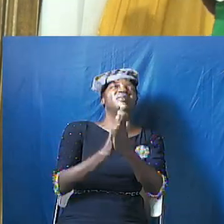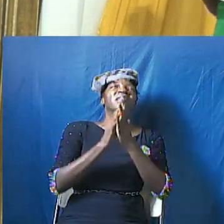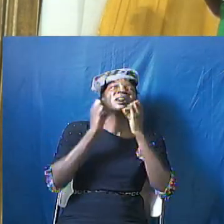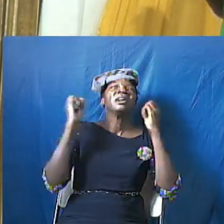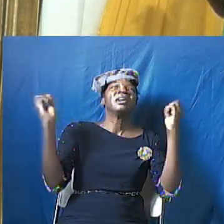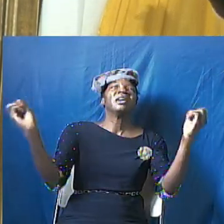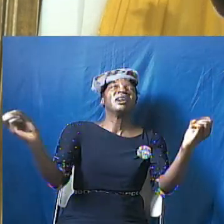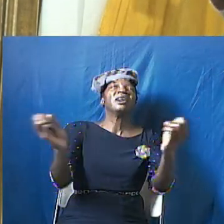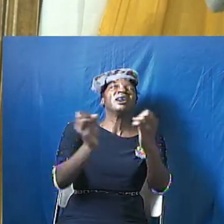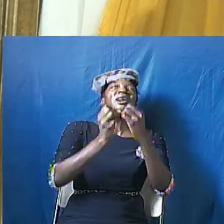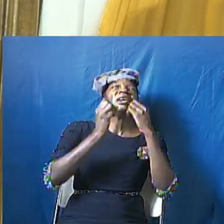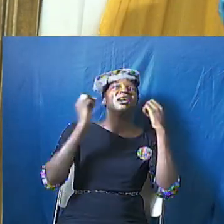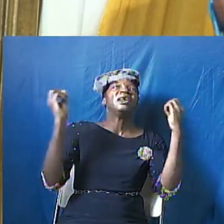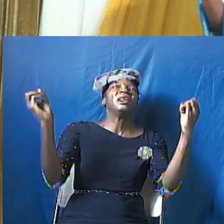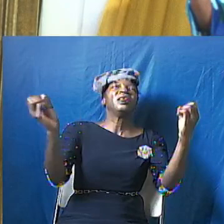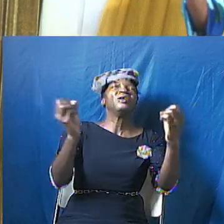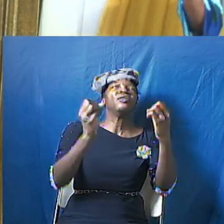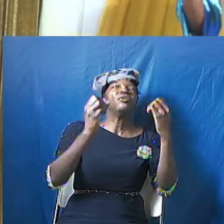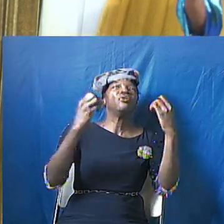Jesus.